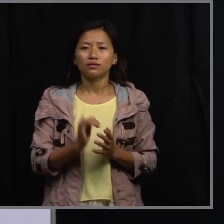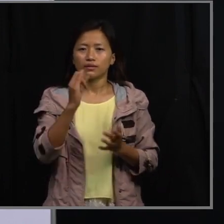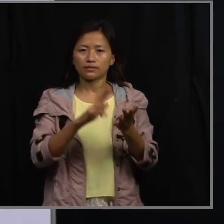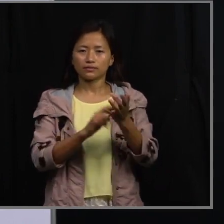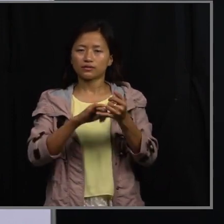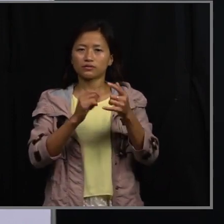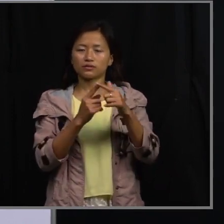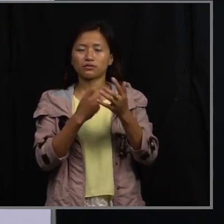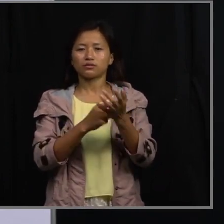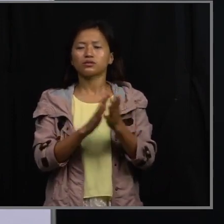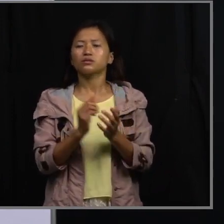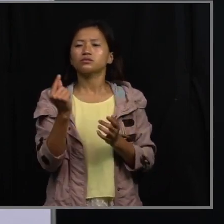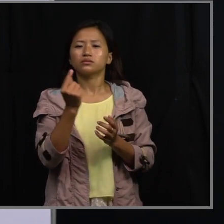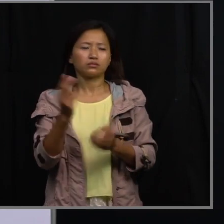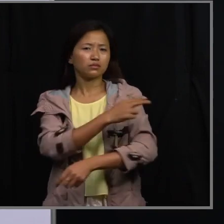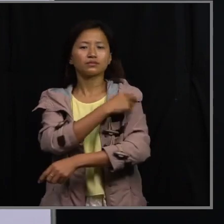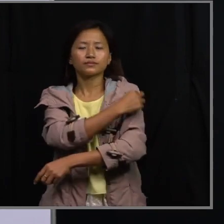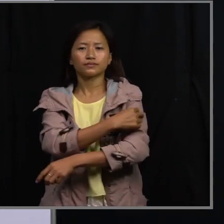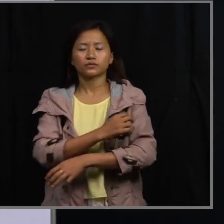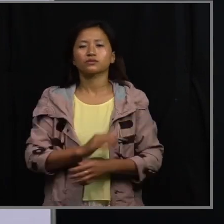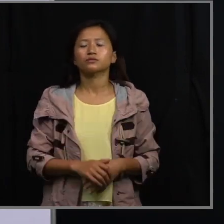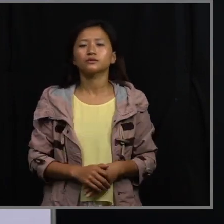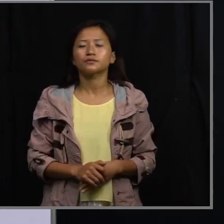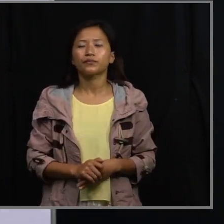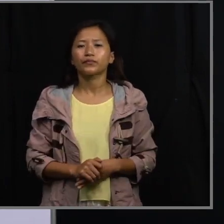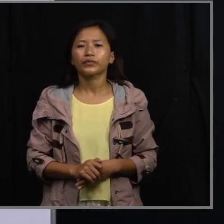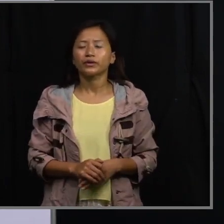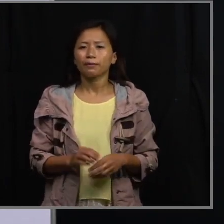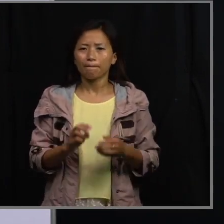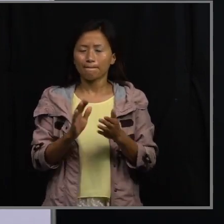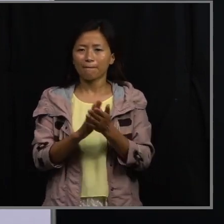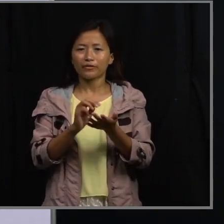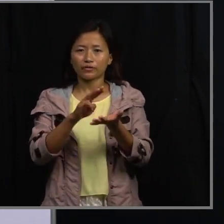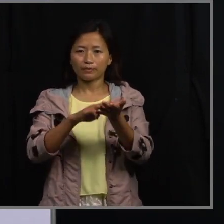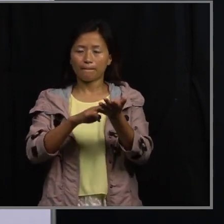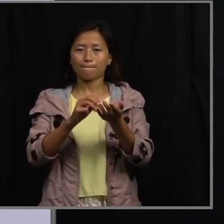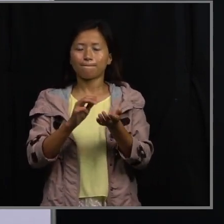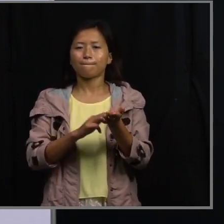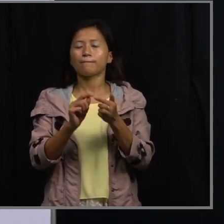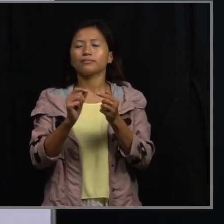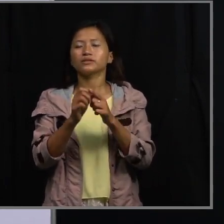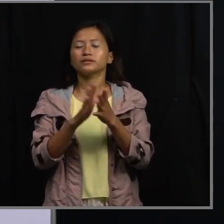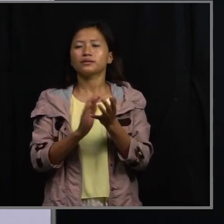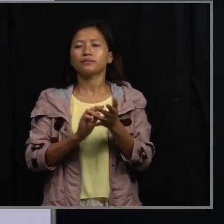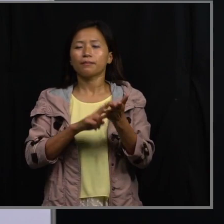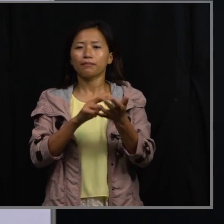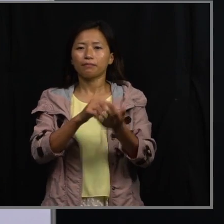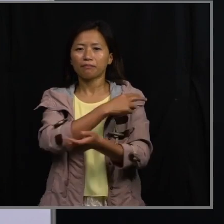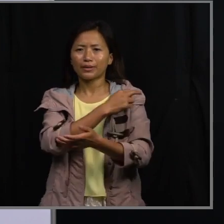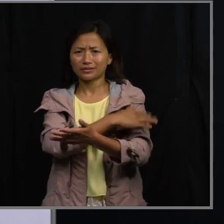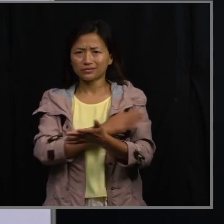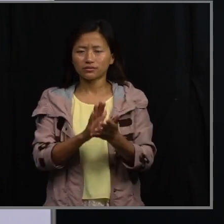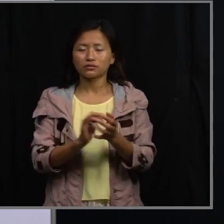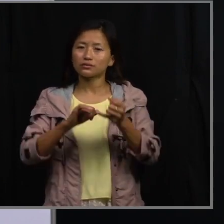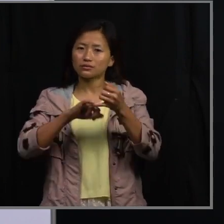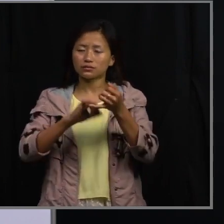instruments that we can use in the hospitals, that we can use in the field of medical science, right? So if I say the electron microscope,